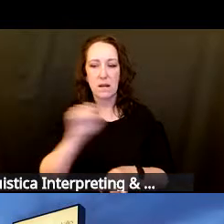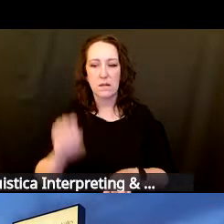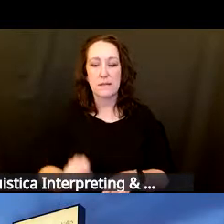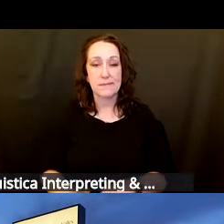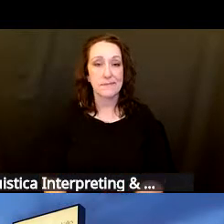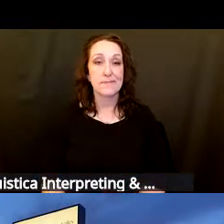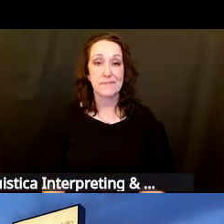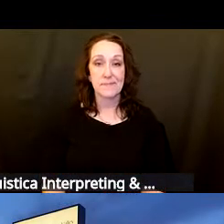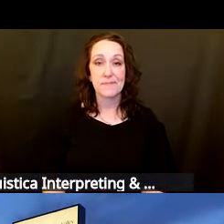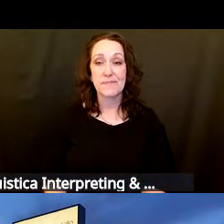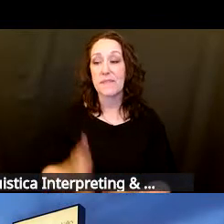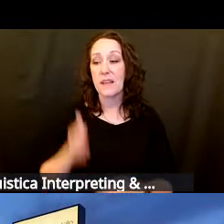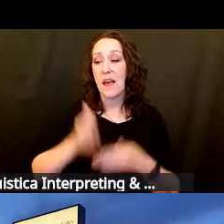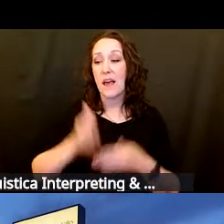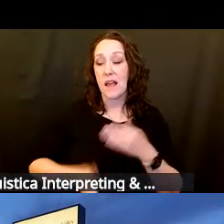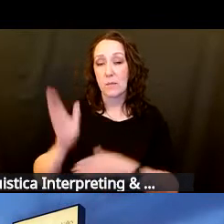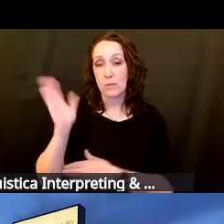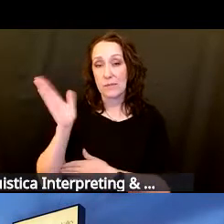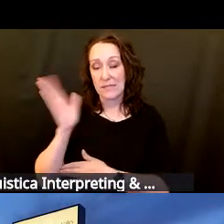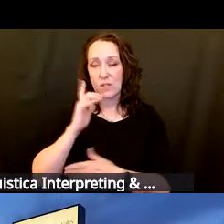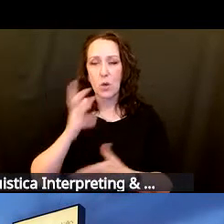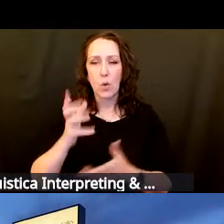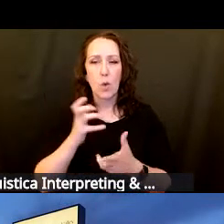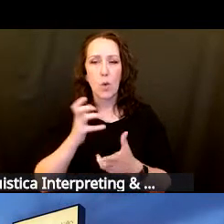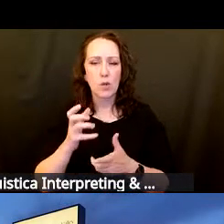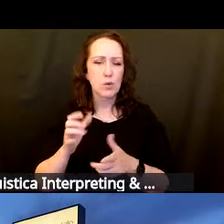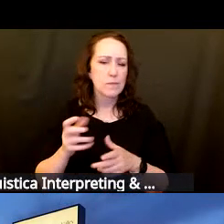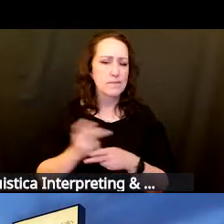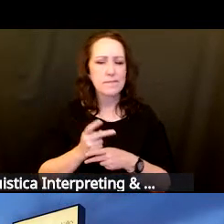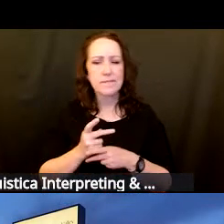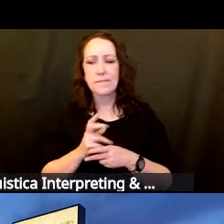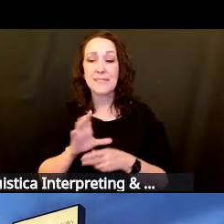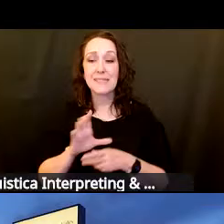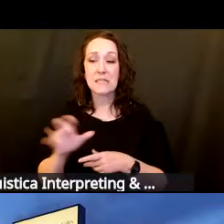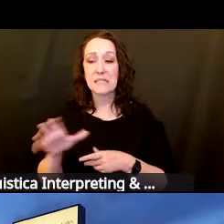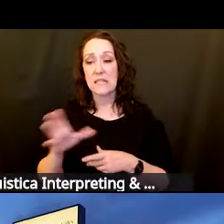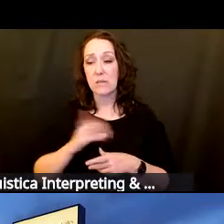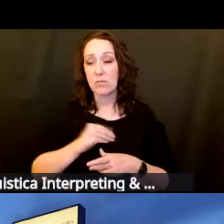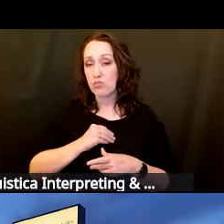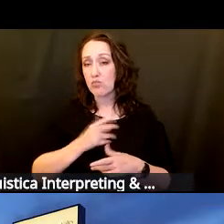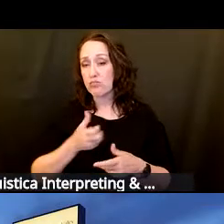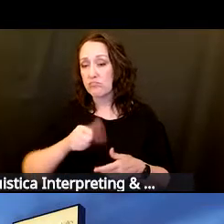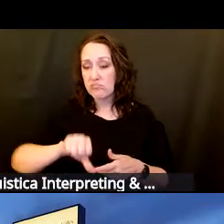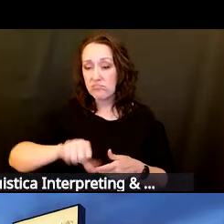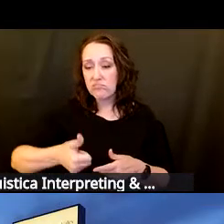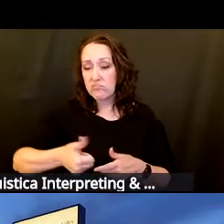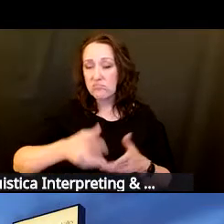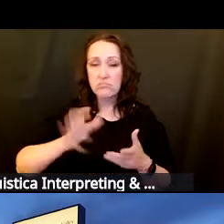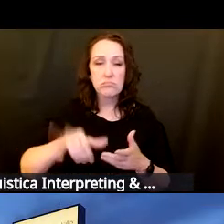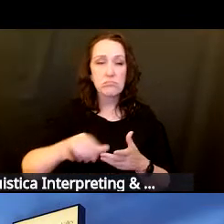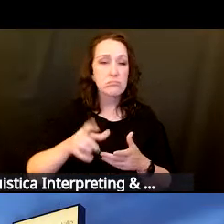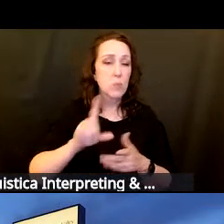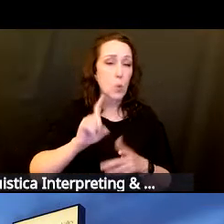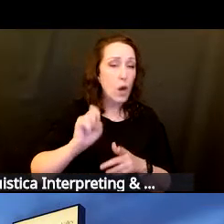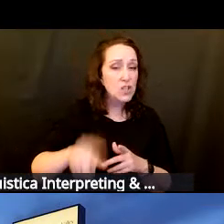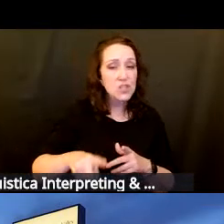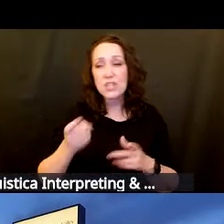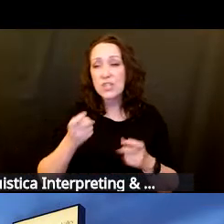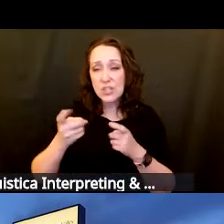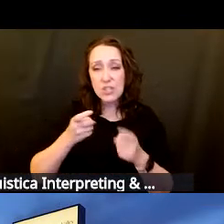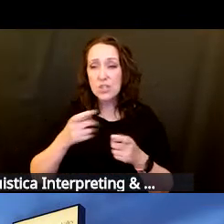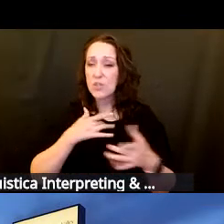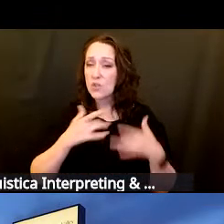At the end of this presentation, we'd like to gauge where the CSC is at and understand any questions or concerns coming up for you